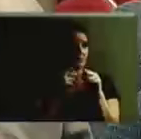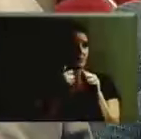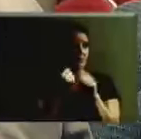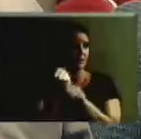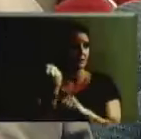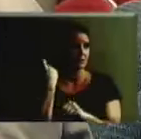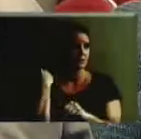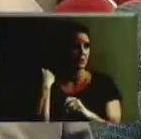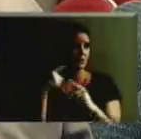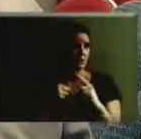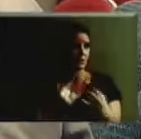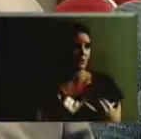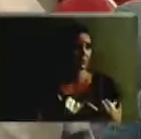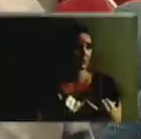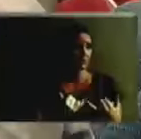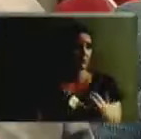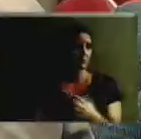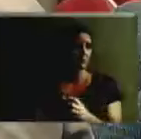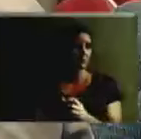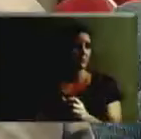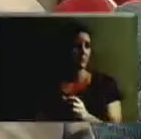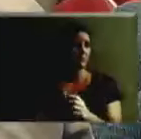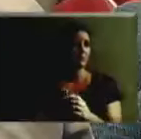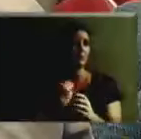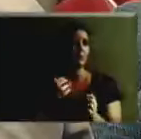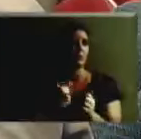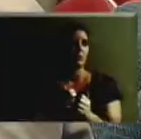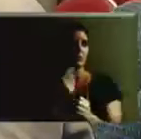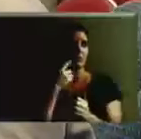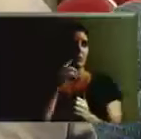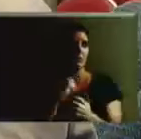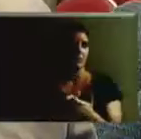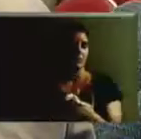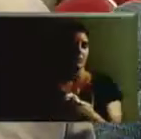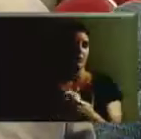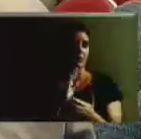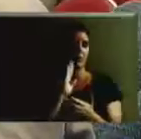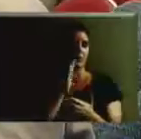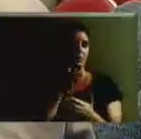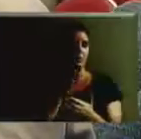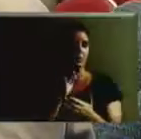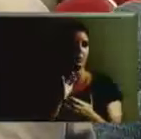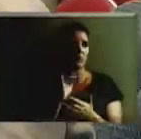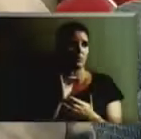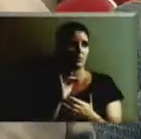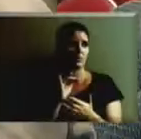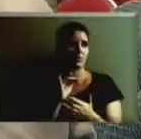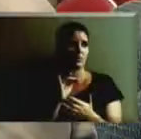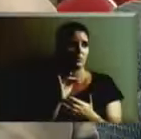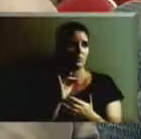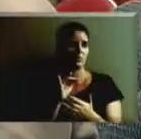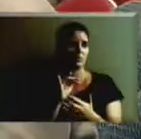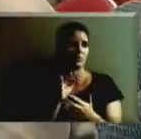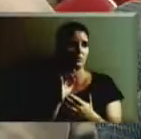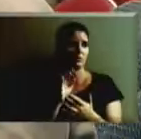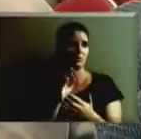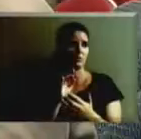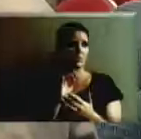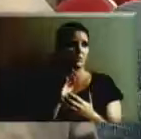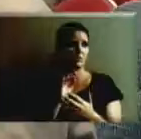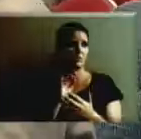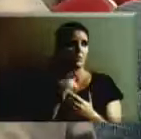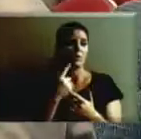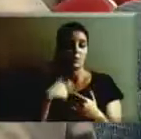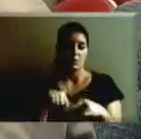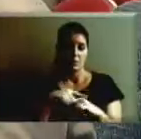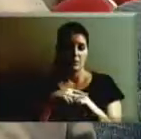last year to this year. With that, we are going to end, and that's not, I've not included that. When I prepared this, I